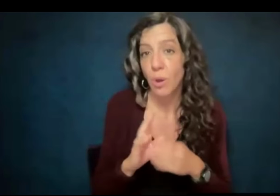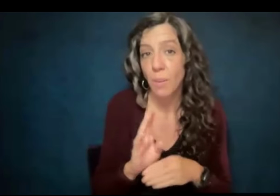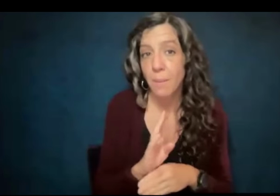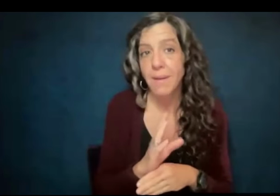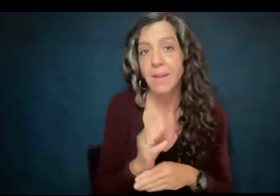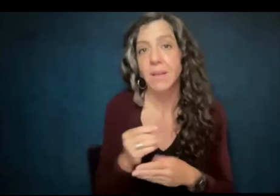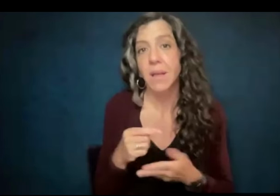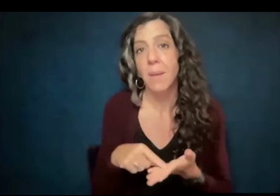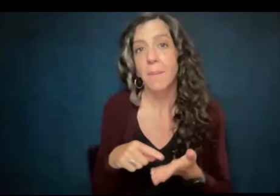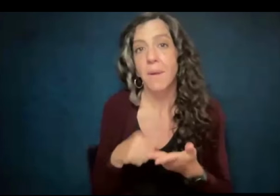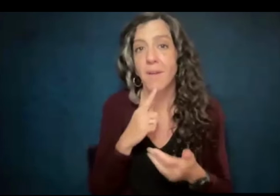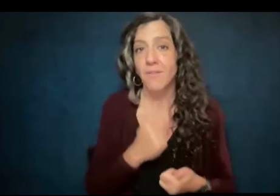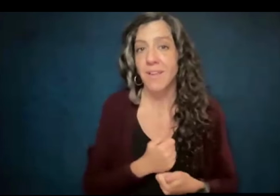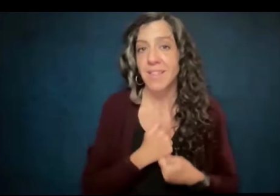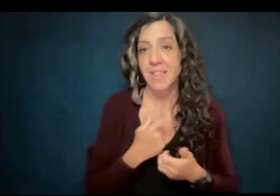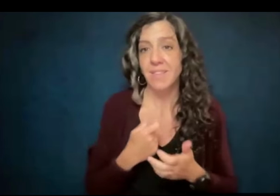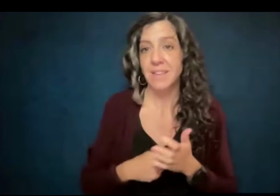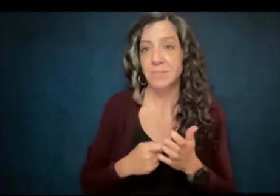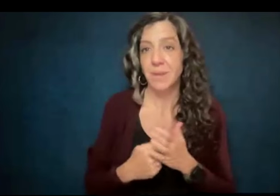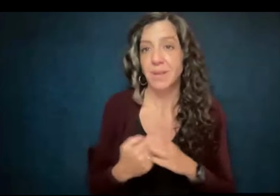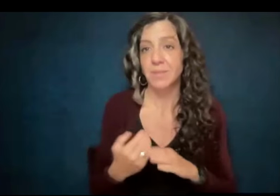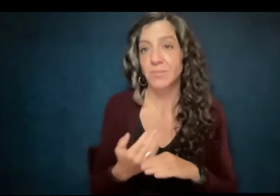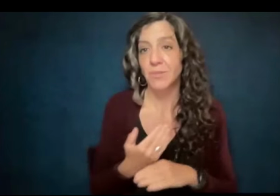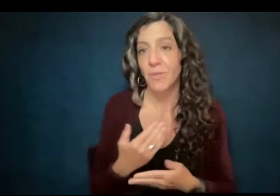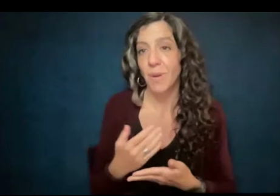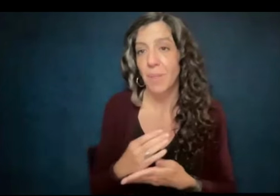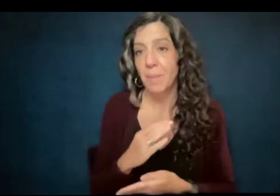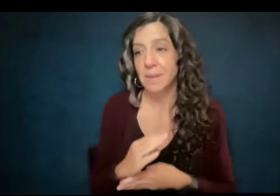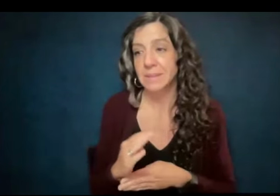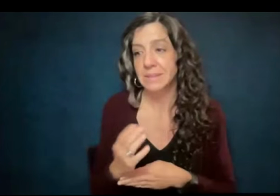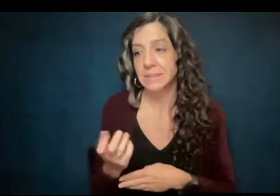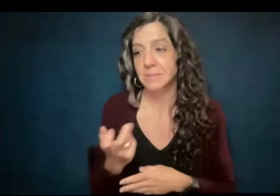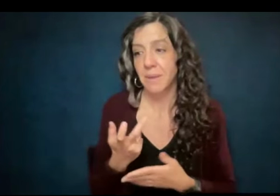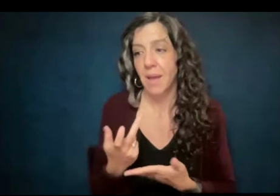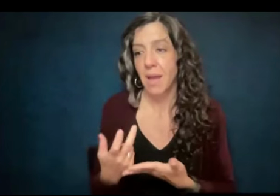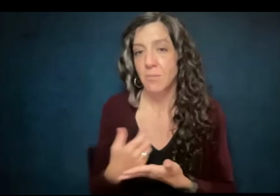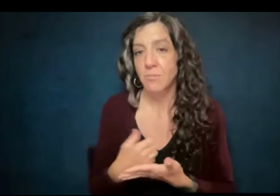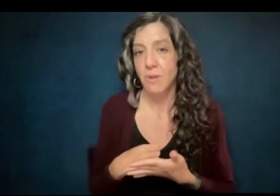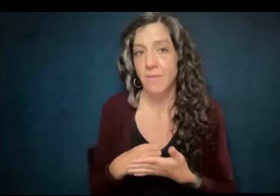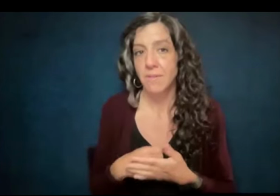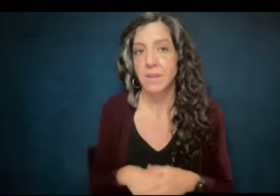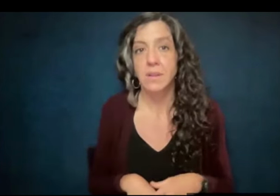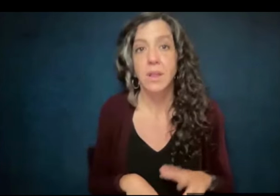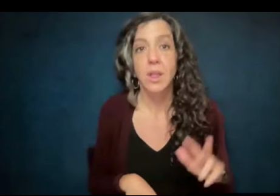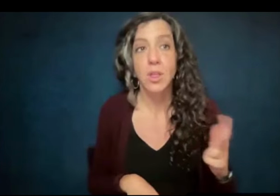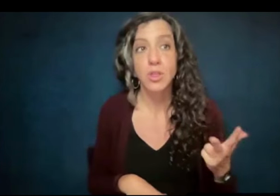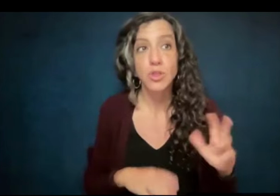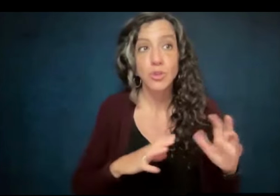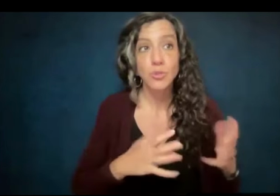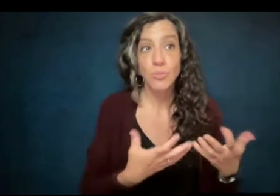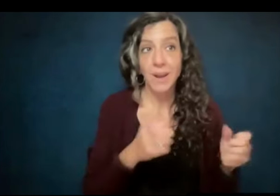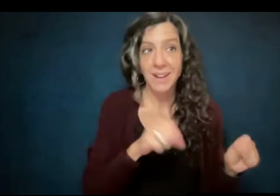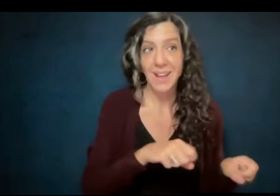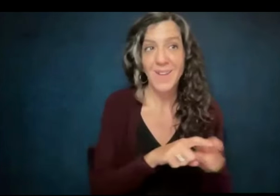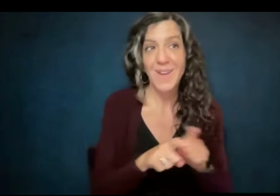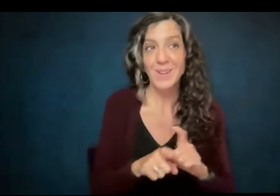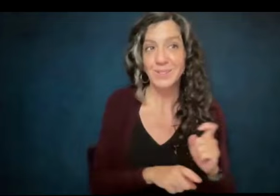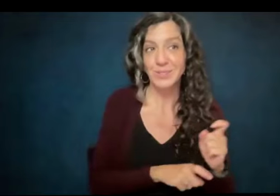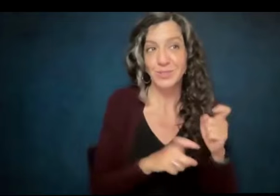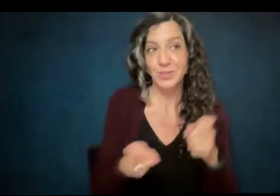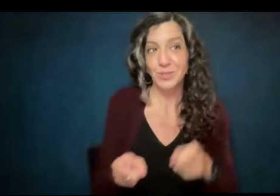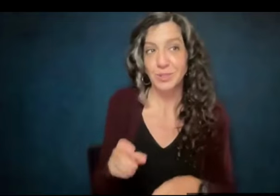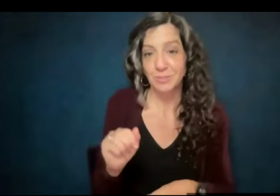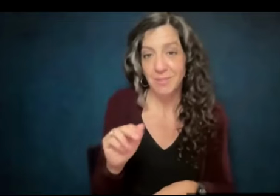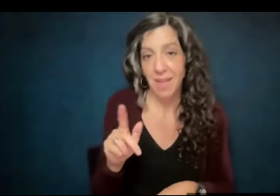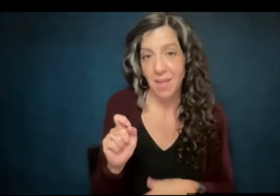expenses before the business starts turning a profit. But third parties can also contribute to an ABLE account